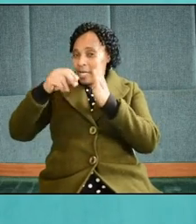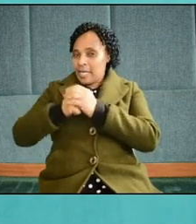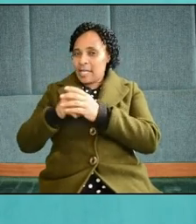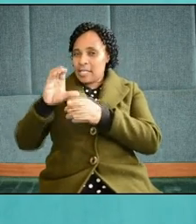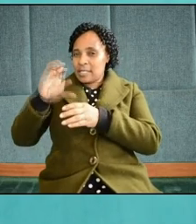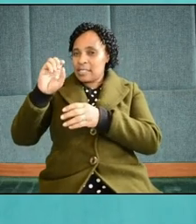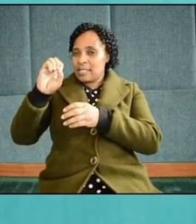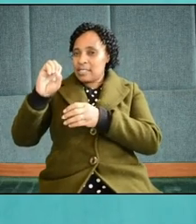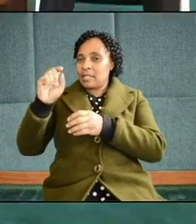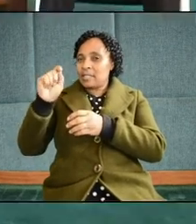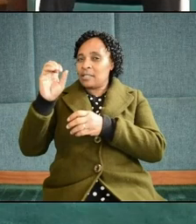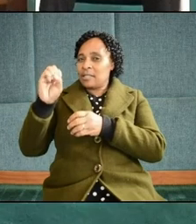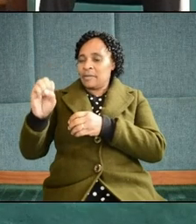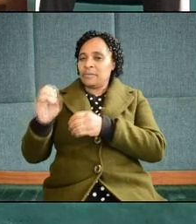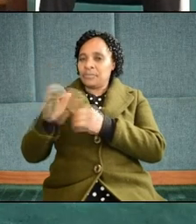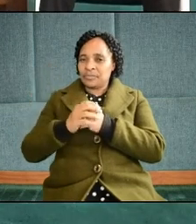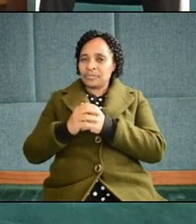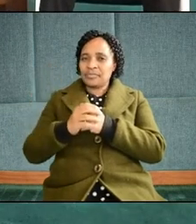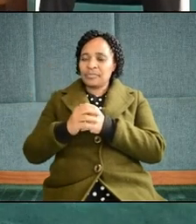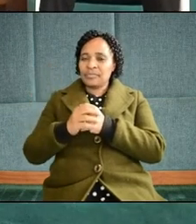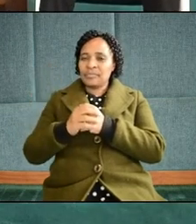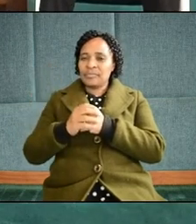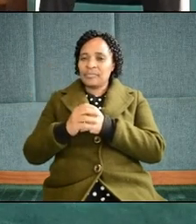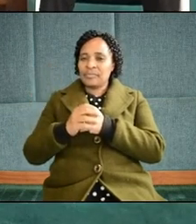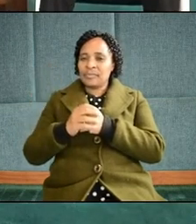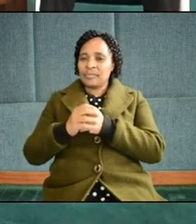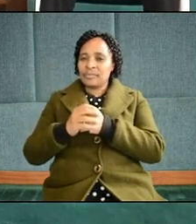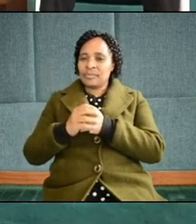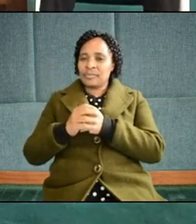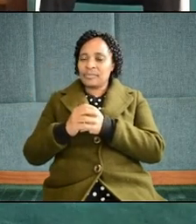Did You Know part. Okay.